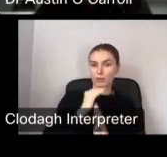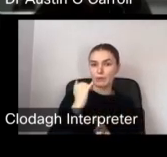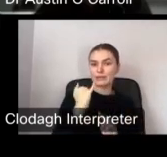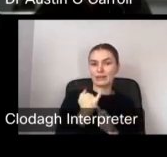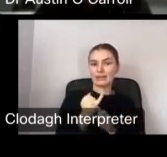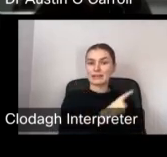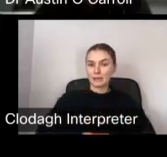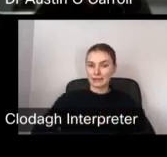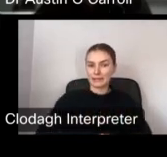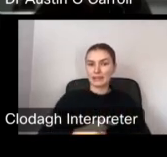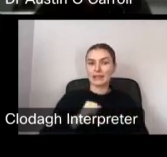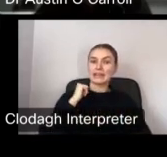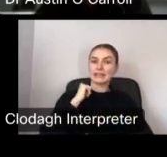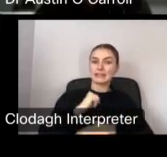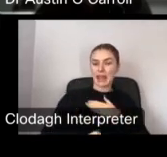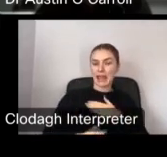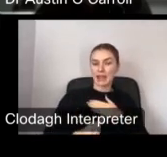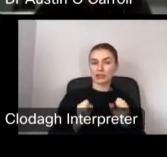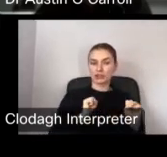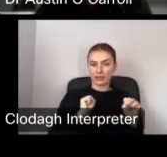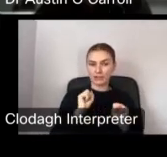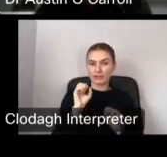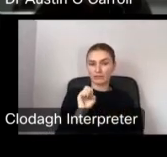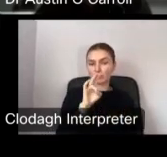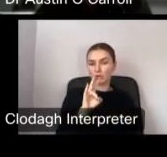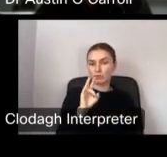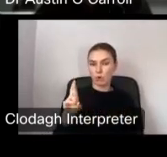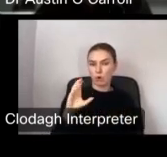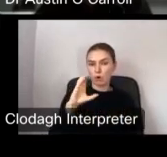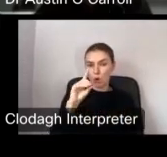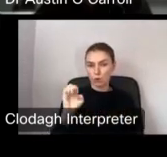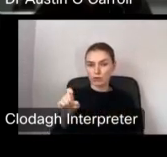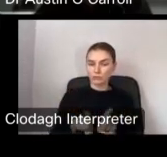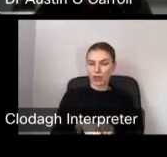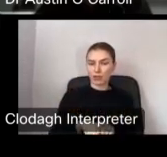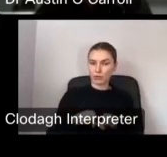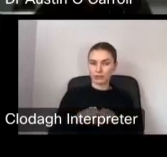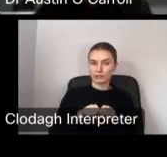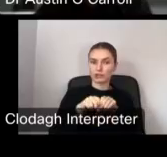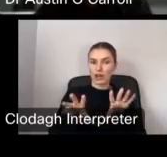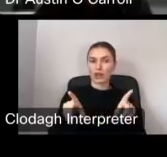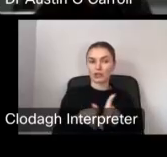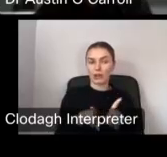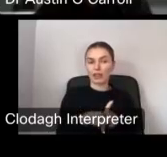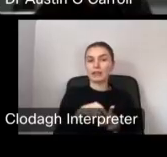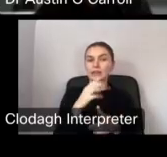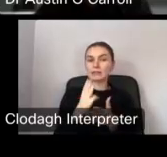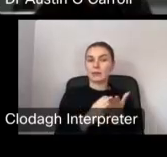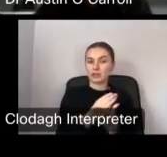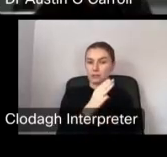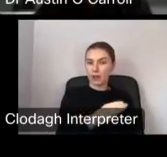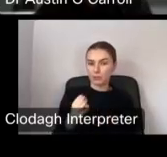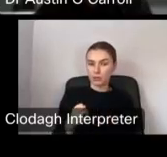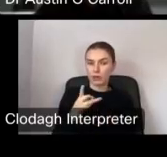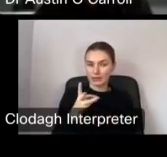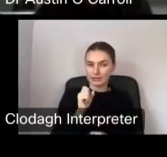day services. We have the QR code there, which we will also share as part of the slides going out.